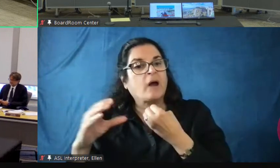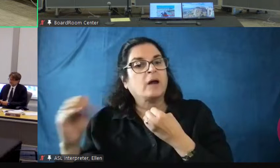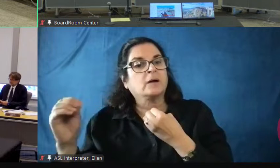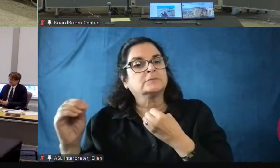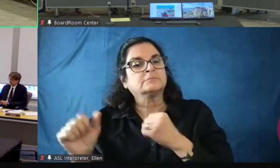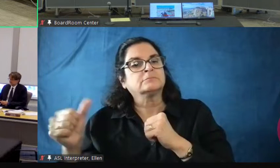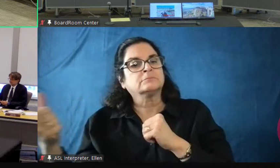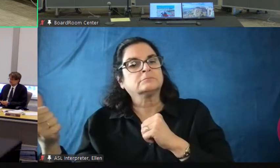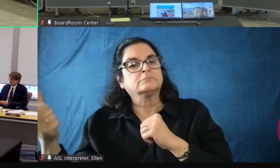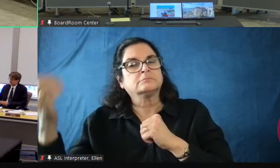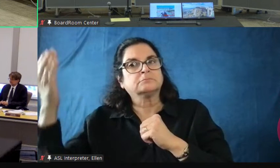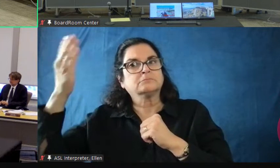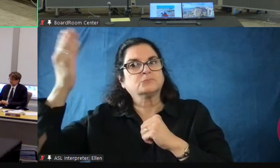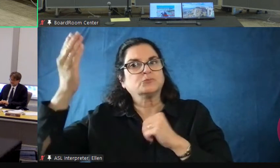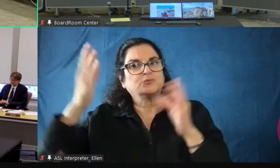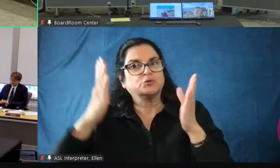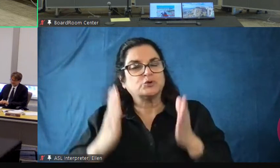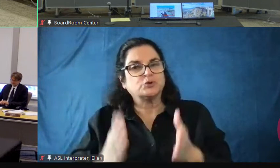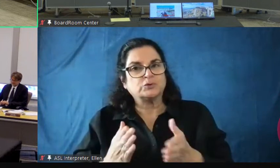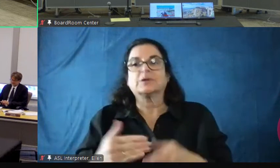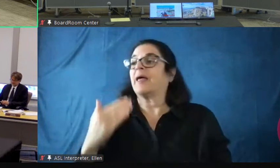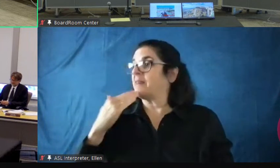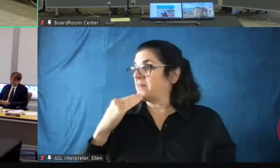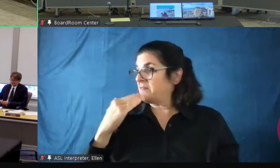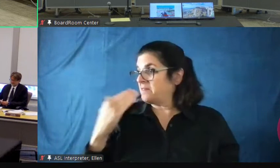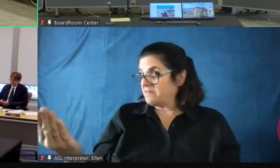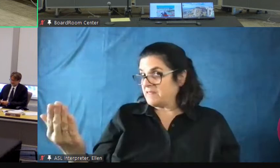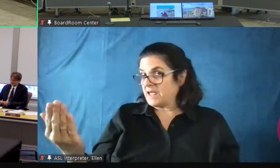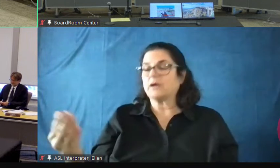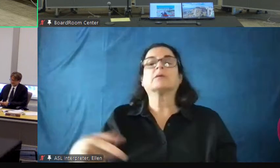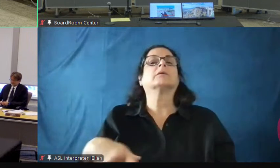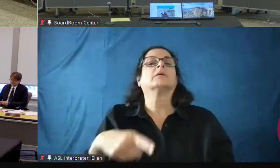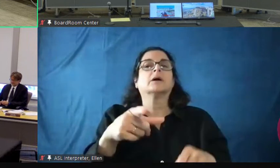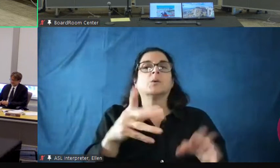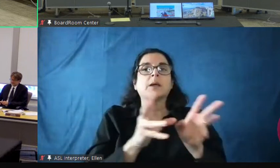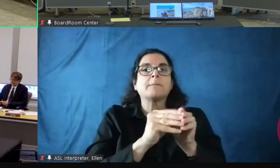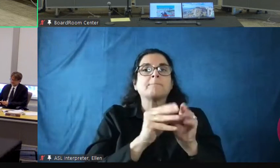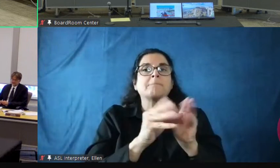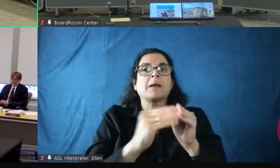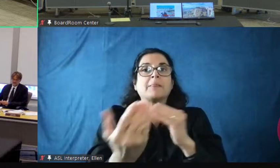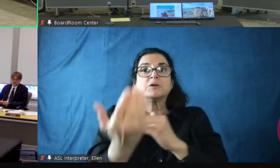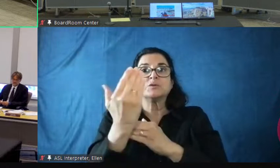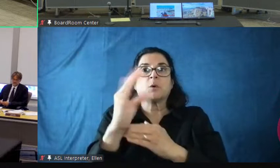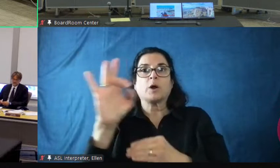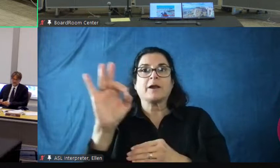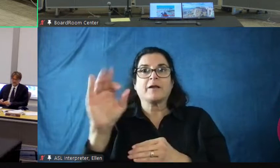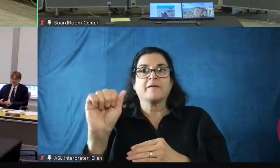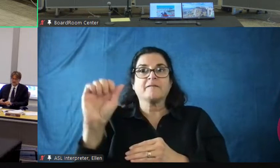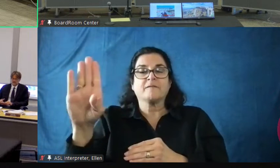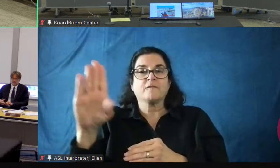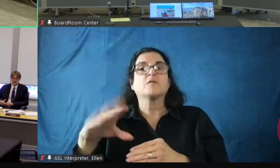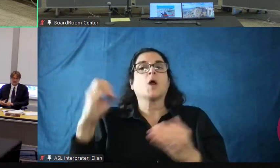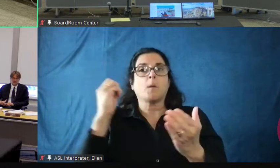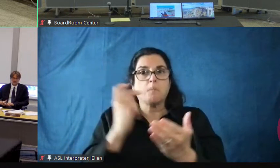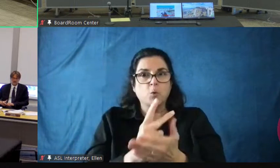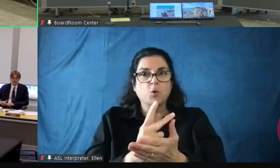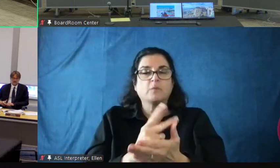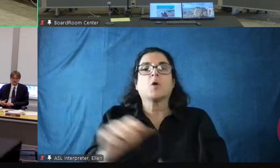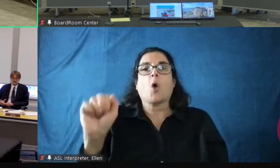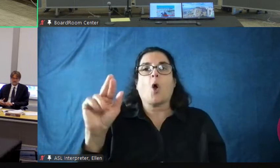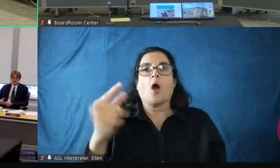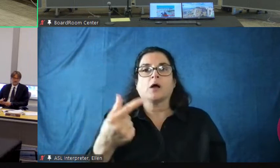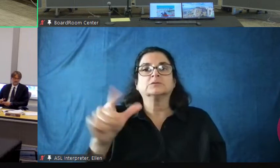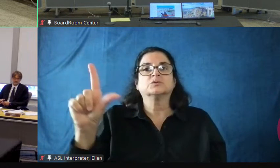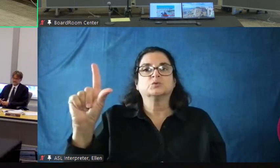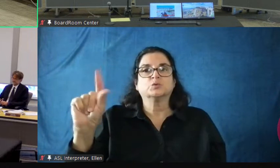the FAB report. Okay, the committee met earlier this morning and approved the August 14th, 2024 committee minutes